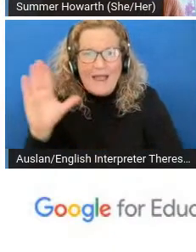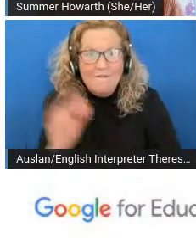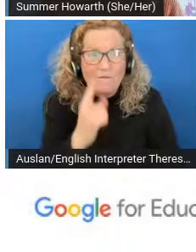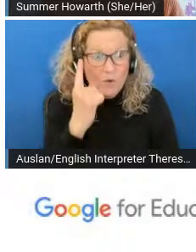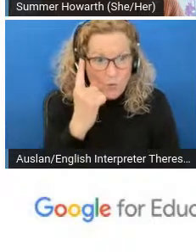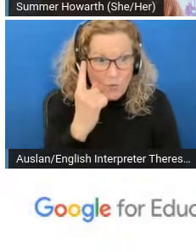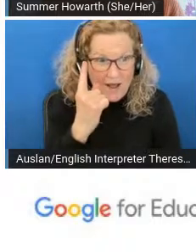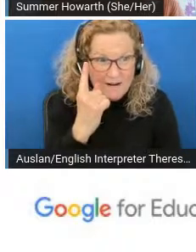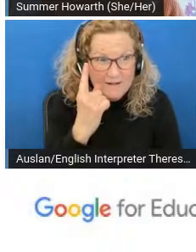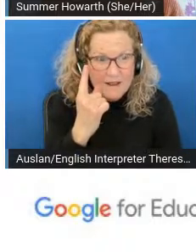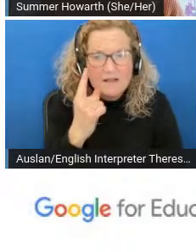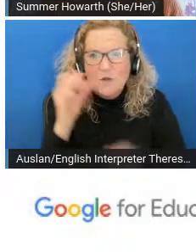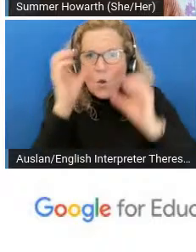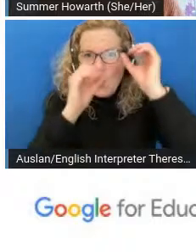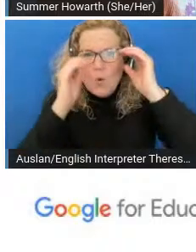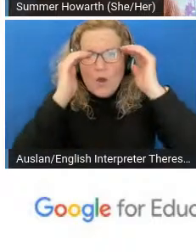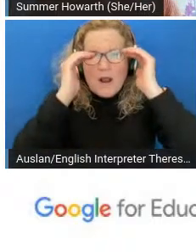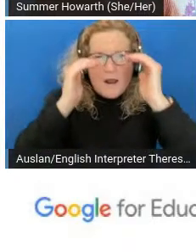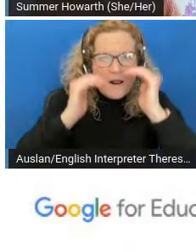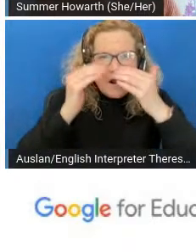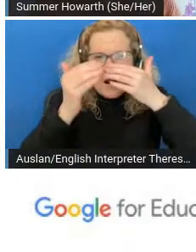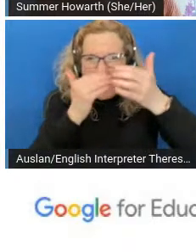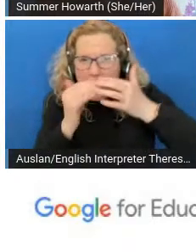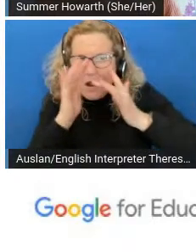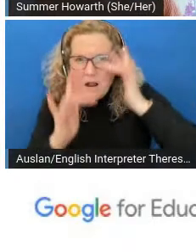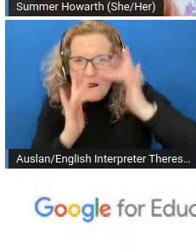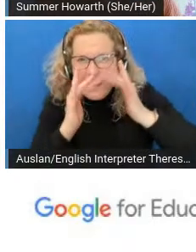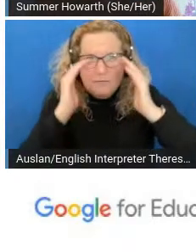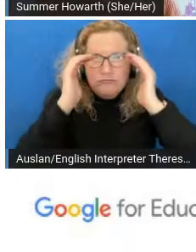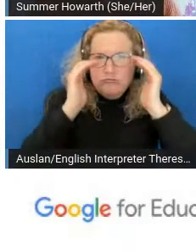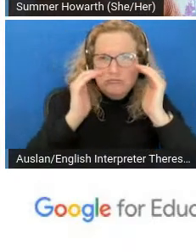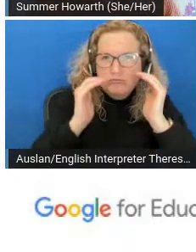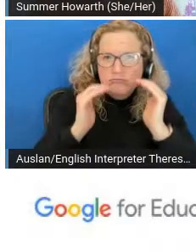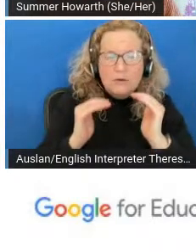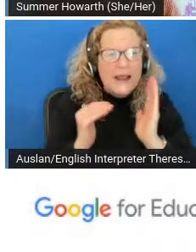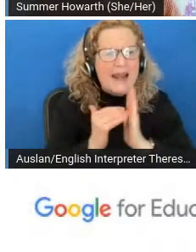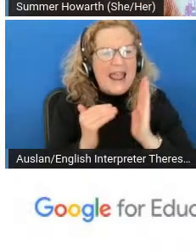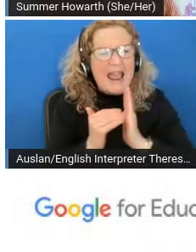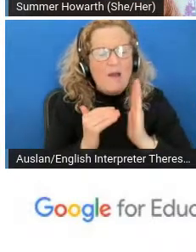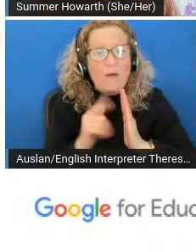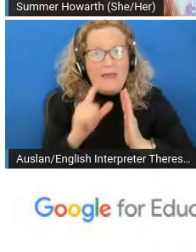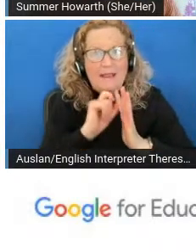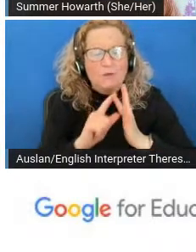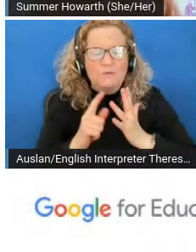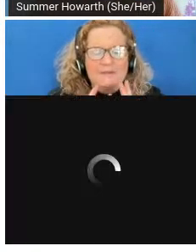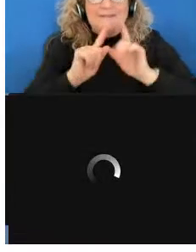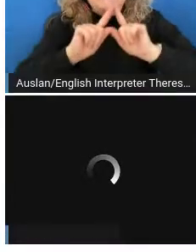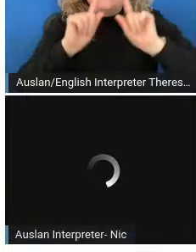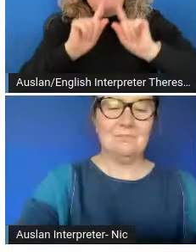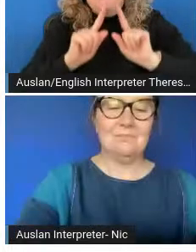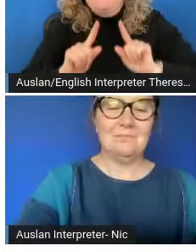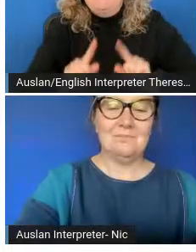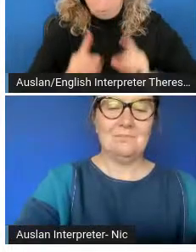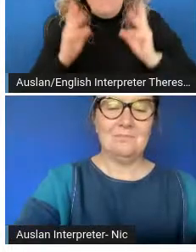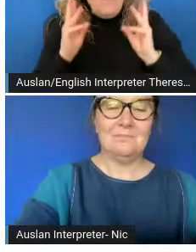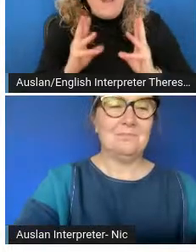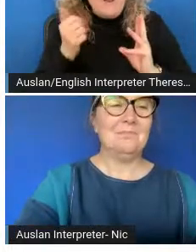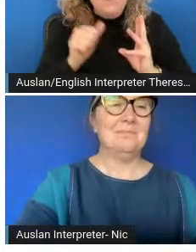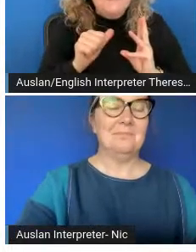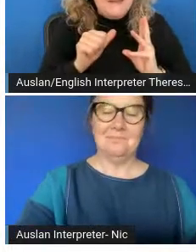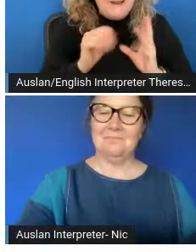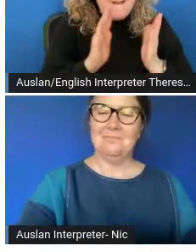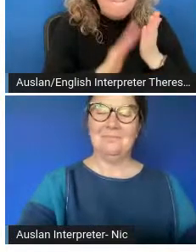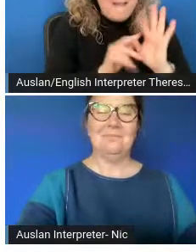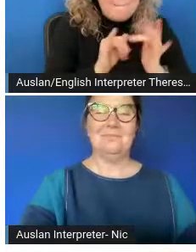of, organizing a search engine on the internet. But they now do this in so many ways using Google Maps, but also Google Art